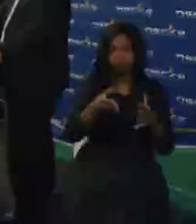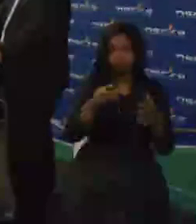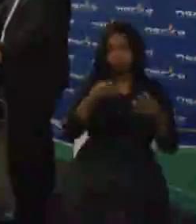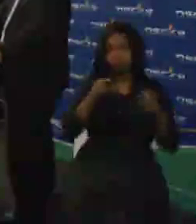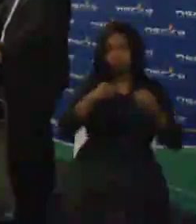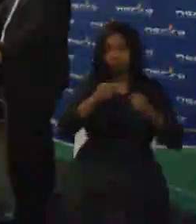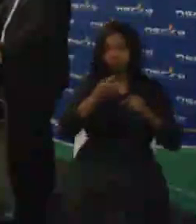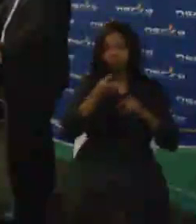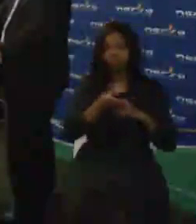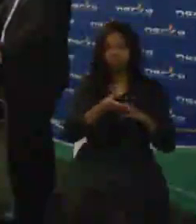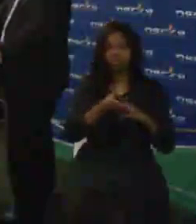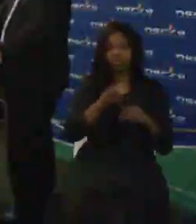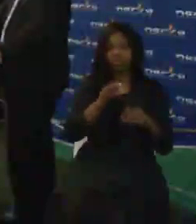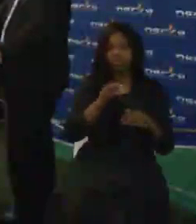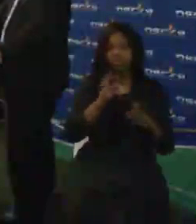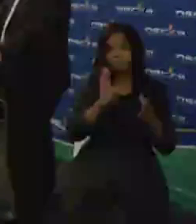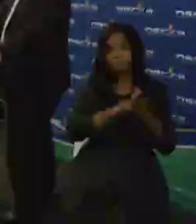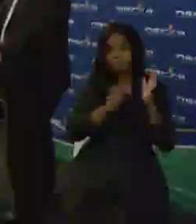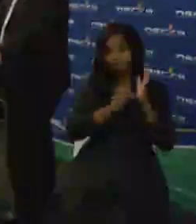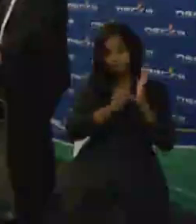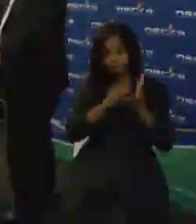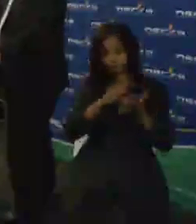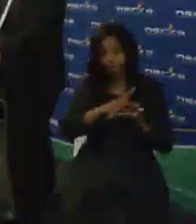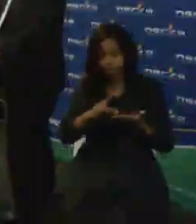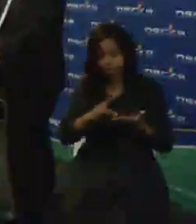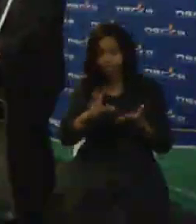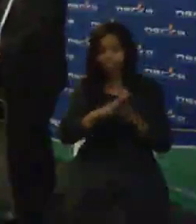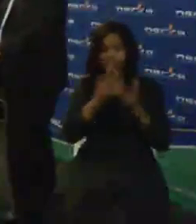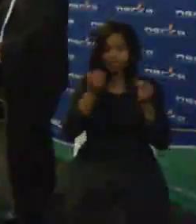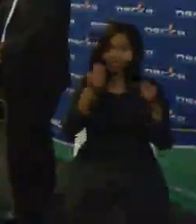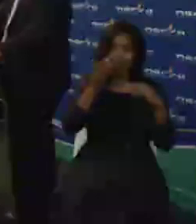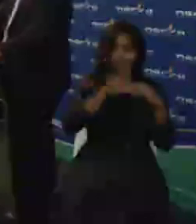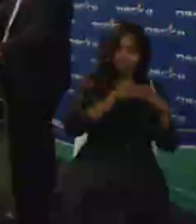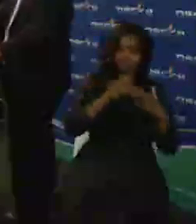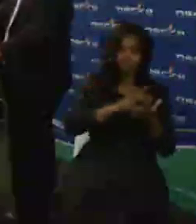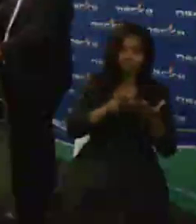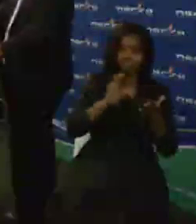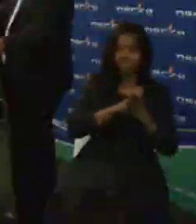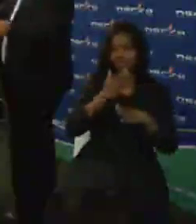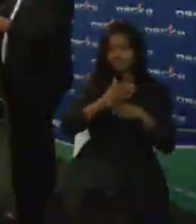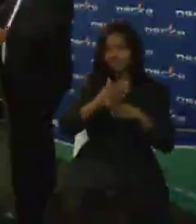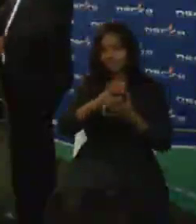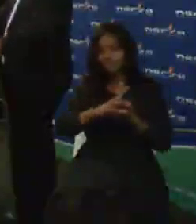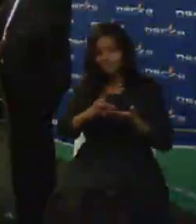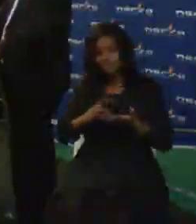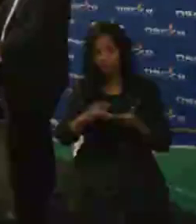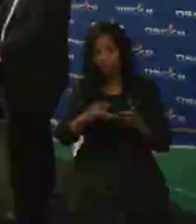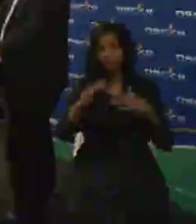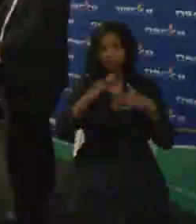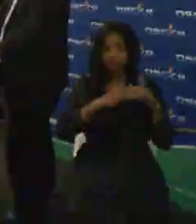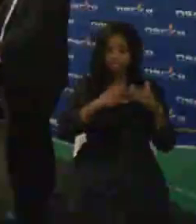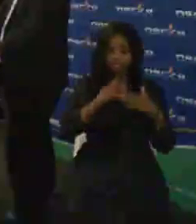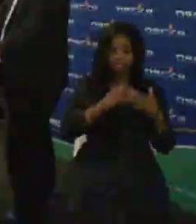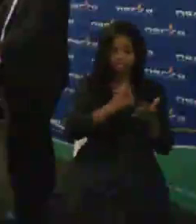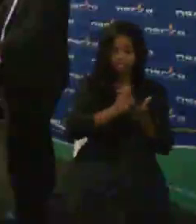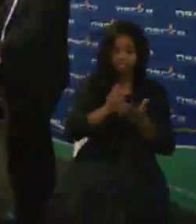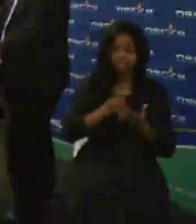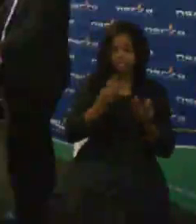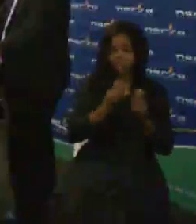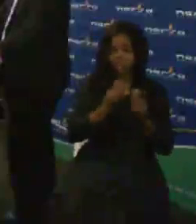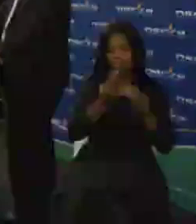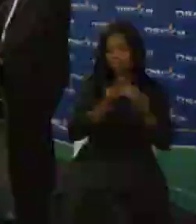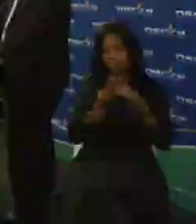that exist. The coal contracts, the new build contracts, the employee contracts, the settlements we made with the unions,